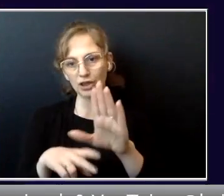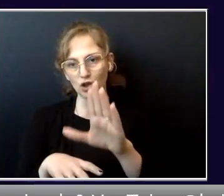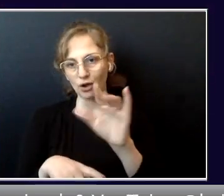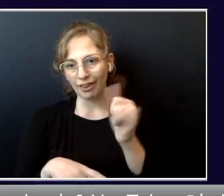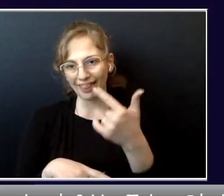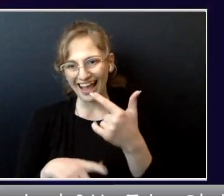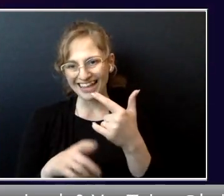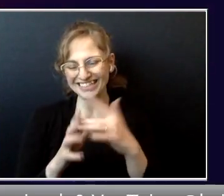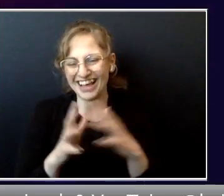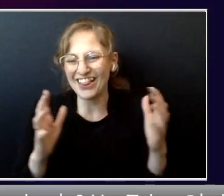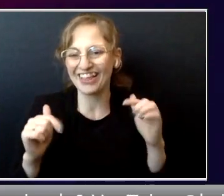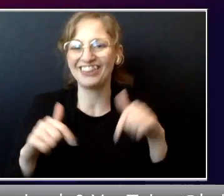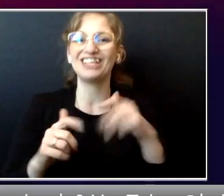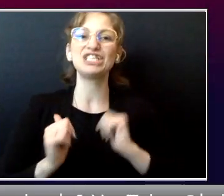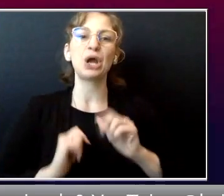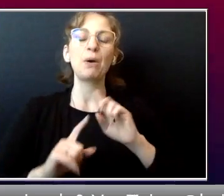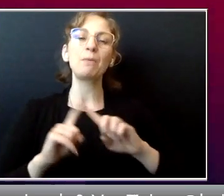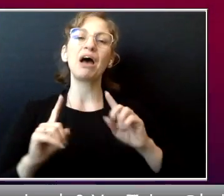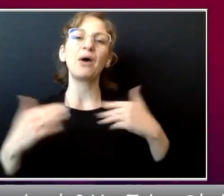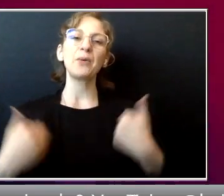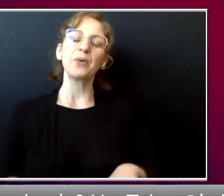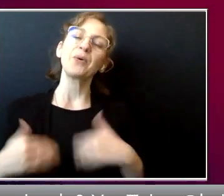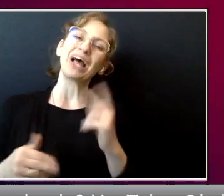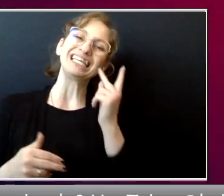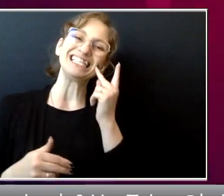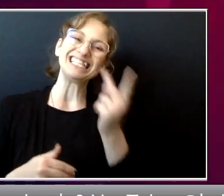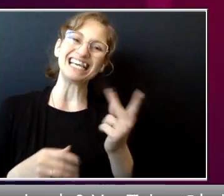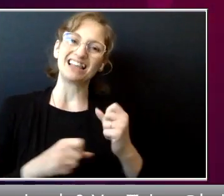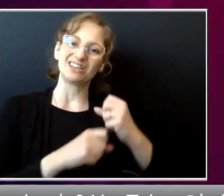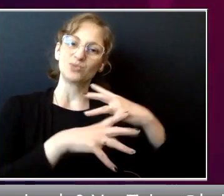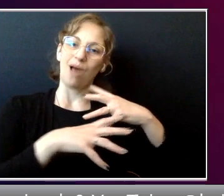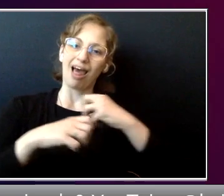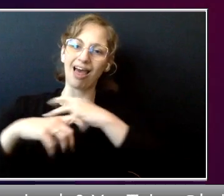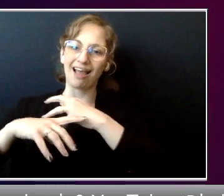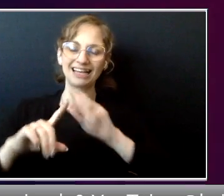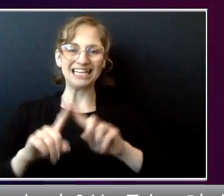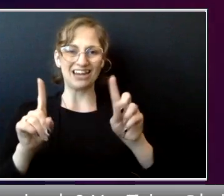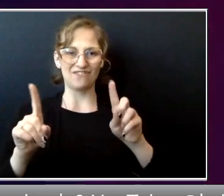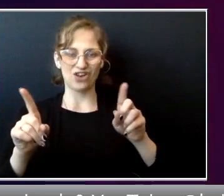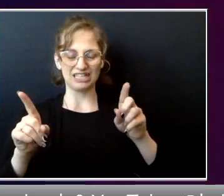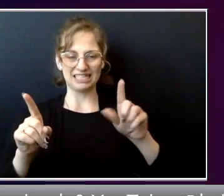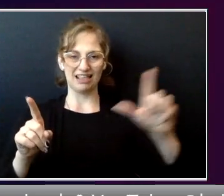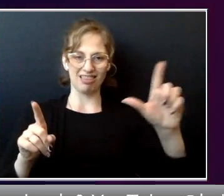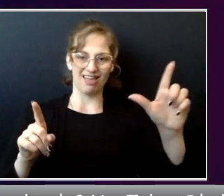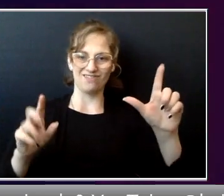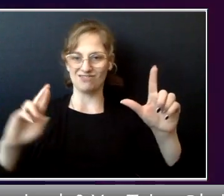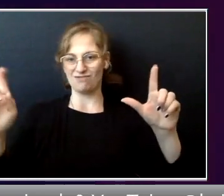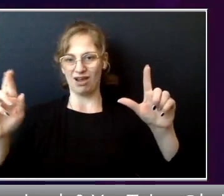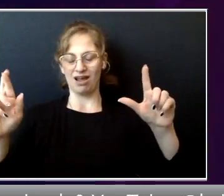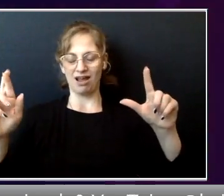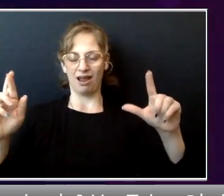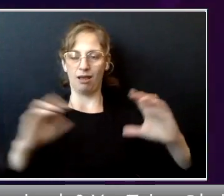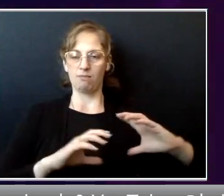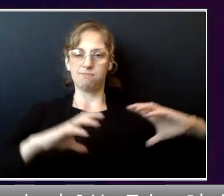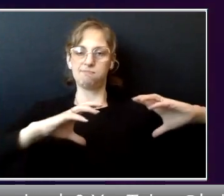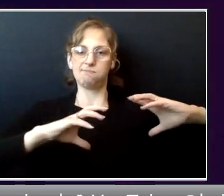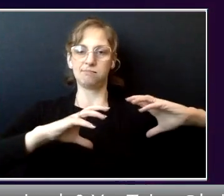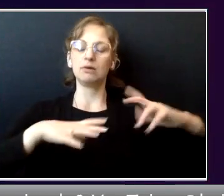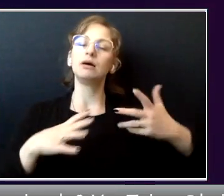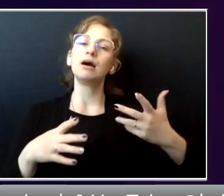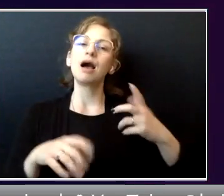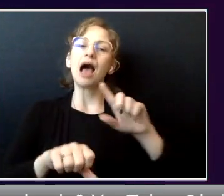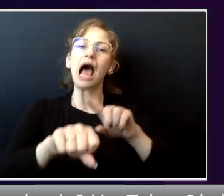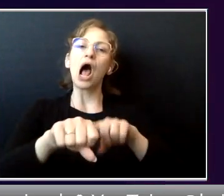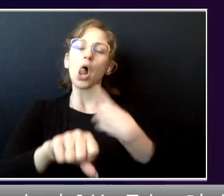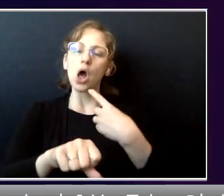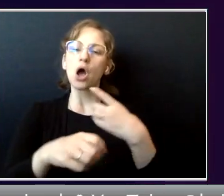to see the swelling difference as we look at that side-by-side image, your left leg, your right leg. How long of a time was it between you waking up